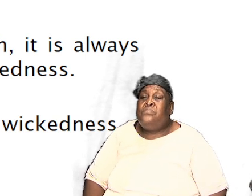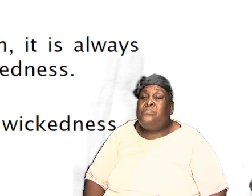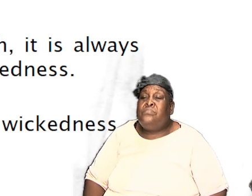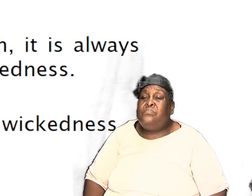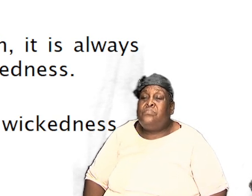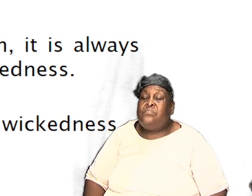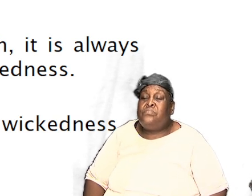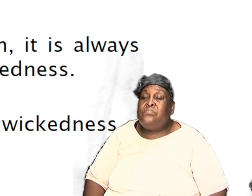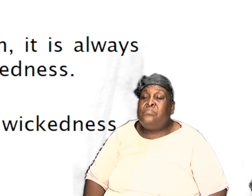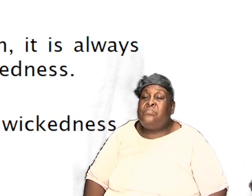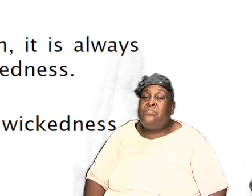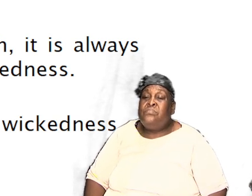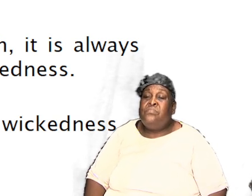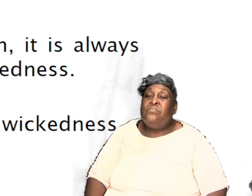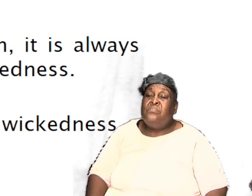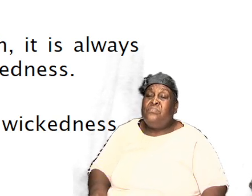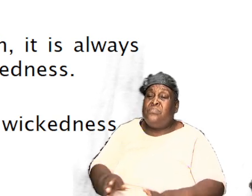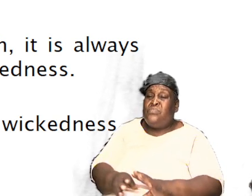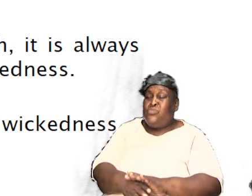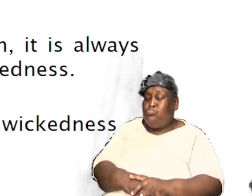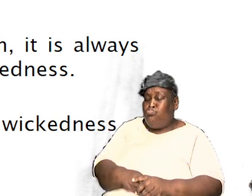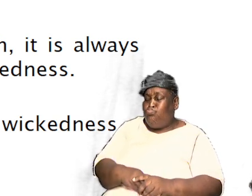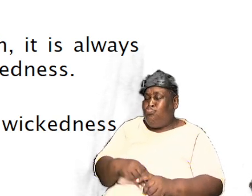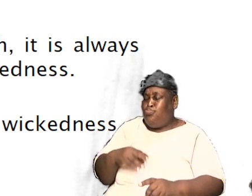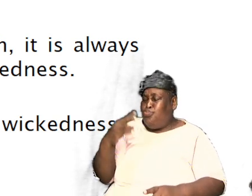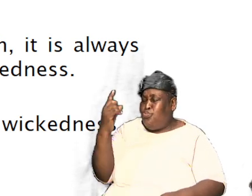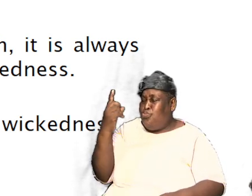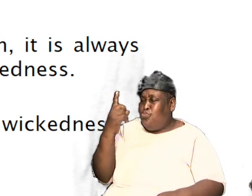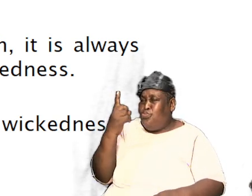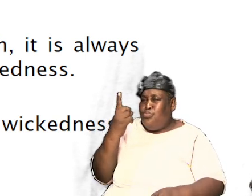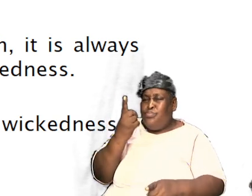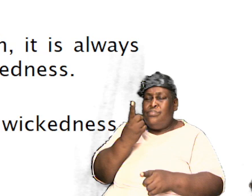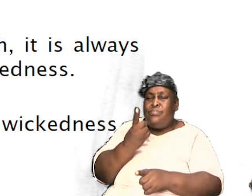was that he outrightly